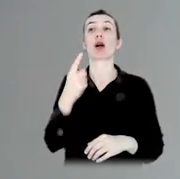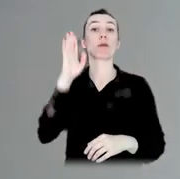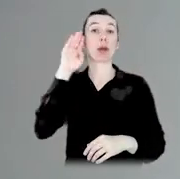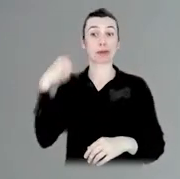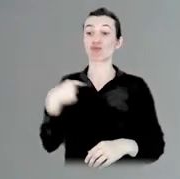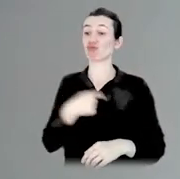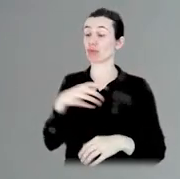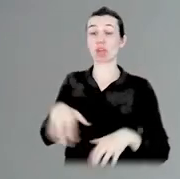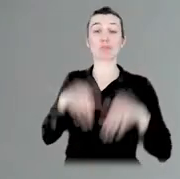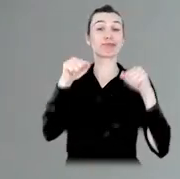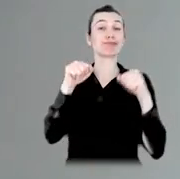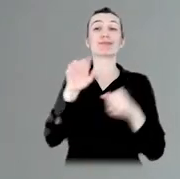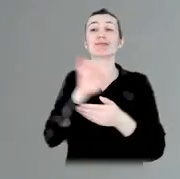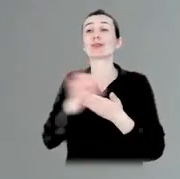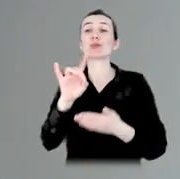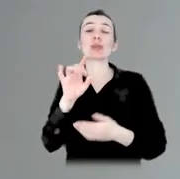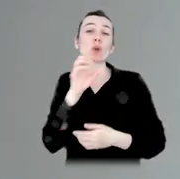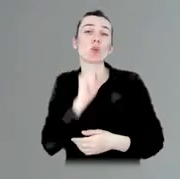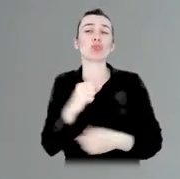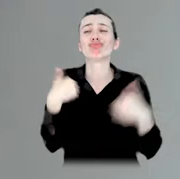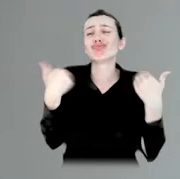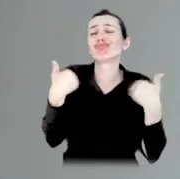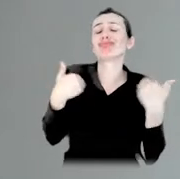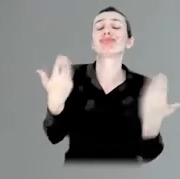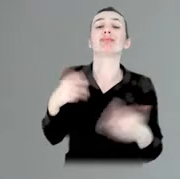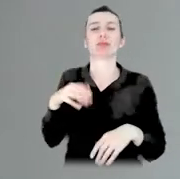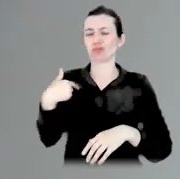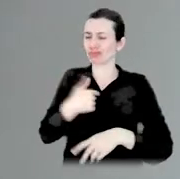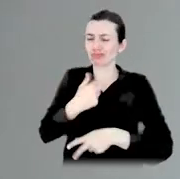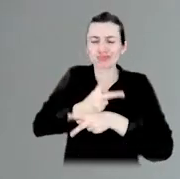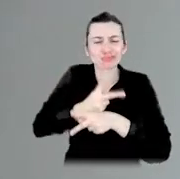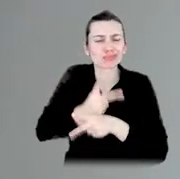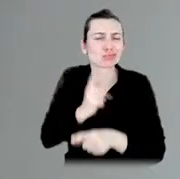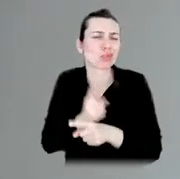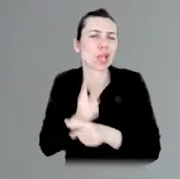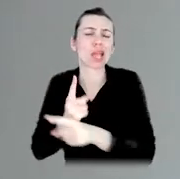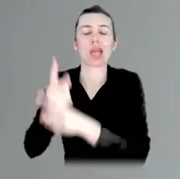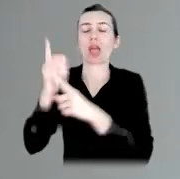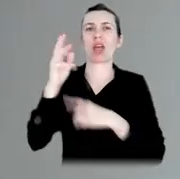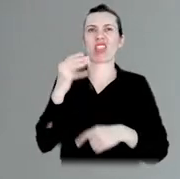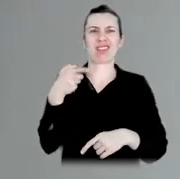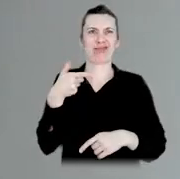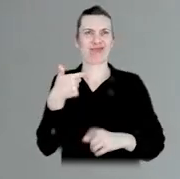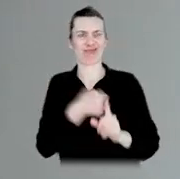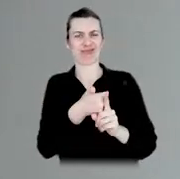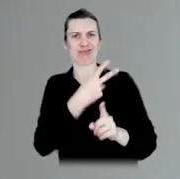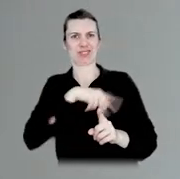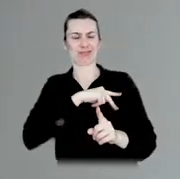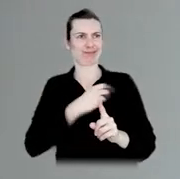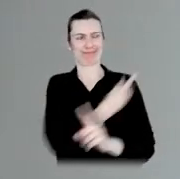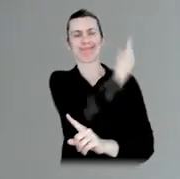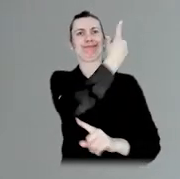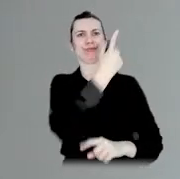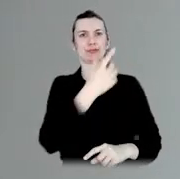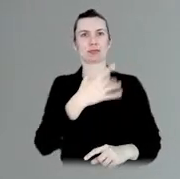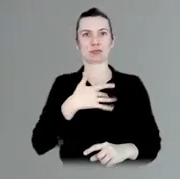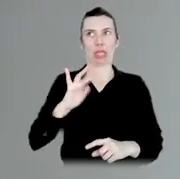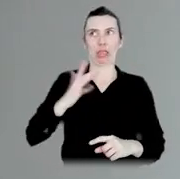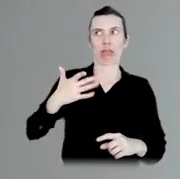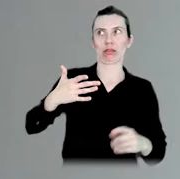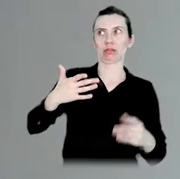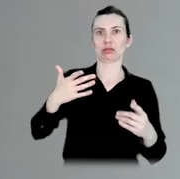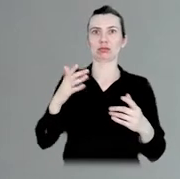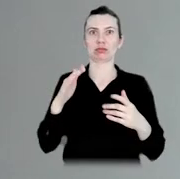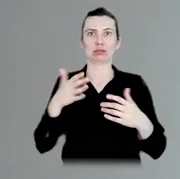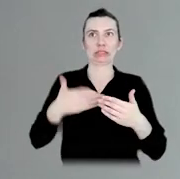her at 8 weeks. We did everything, I think, quite right. And she was a high strung, snappy freak her whole life. And I called her my punishment for